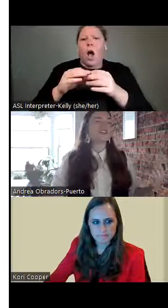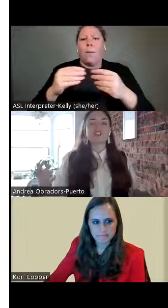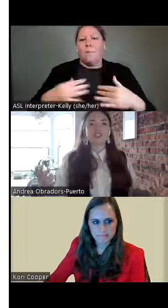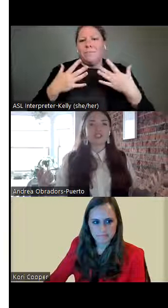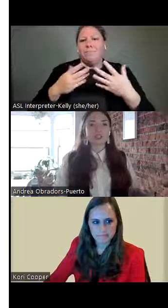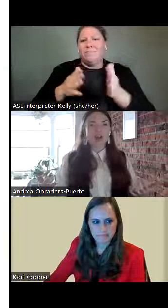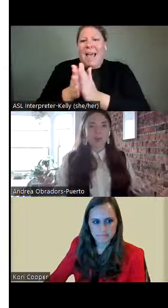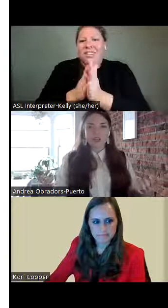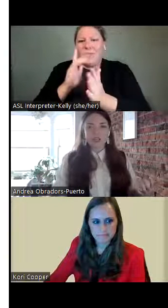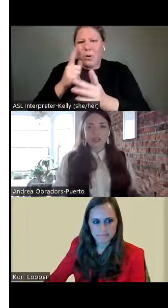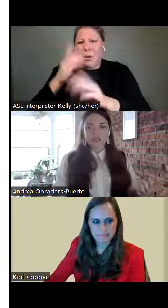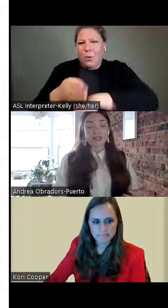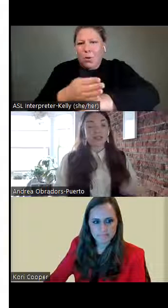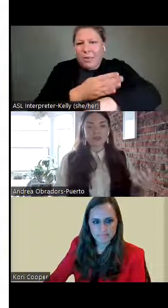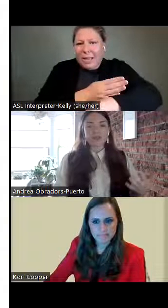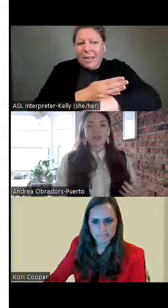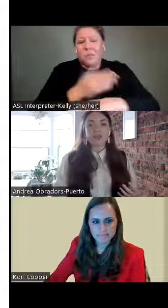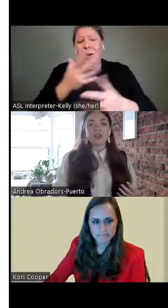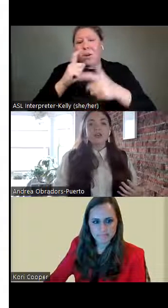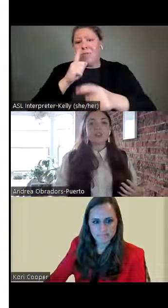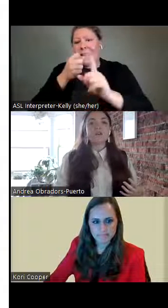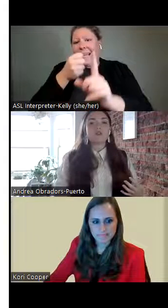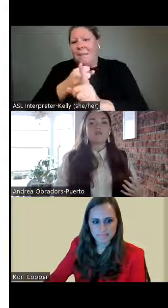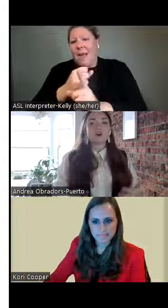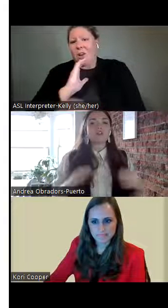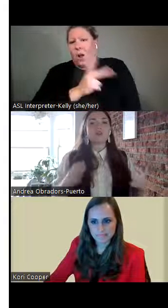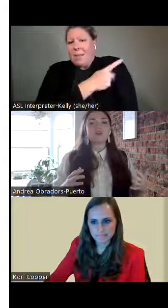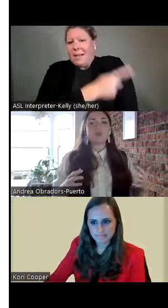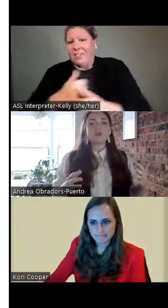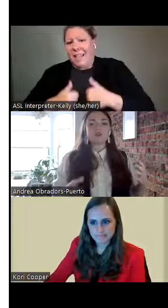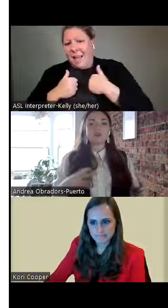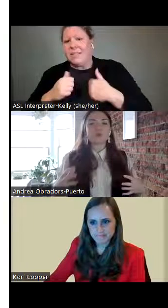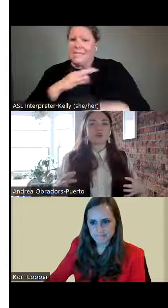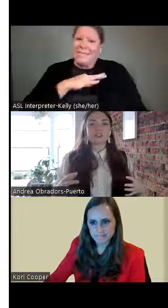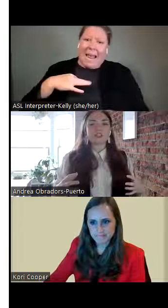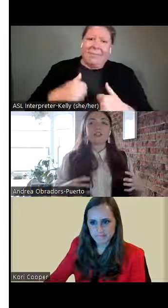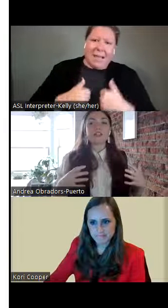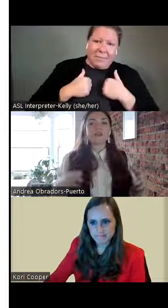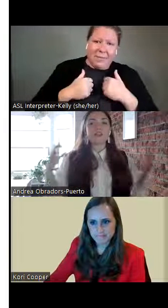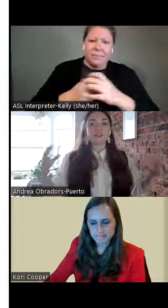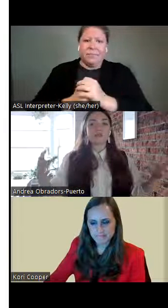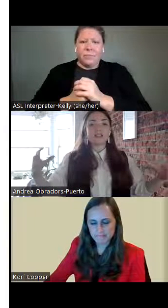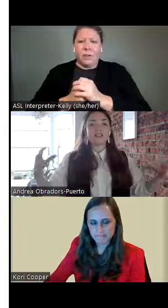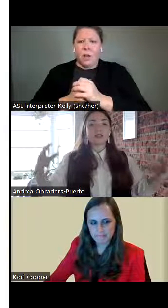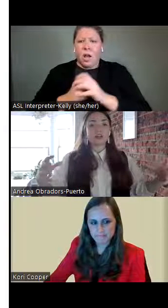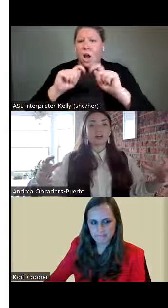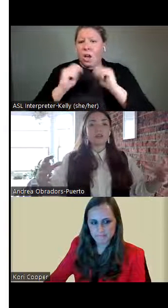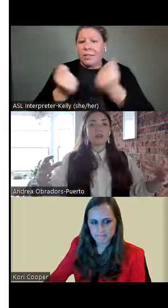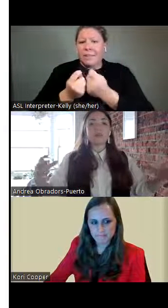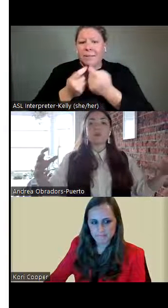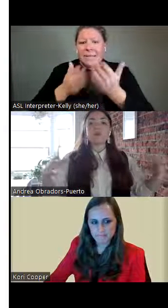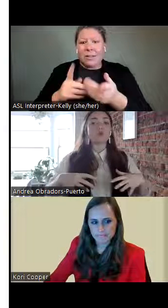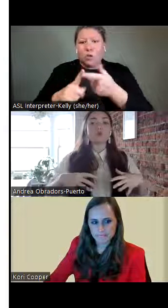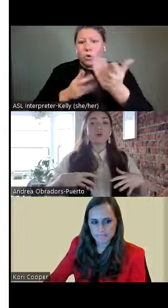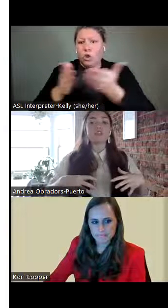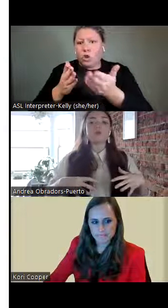that changes our patients' lives and staff lives. So our team is equipped to support and serve the needs of each independent scenario, meeting